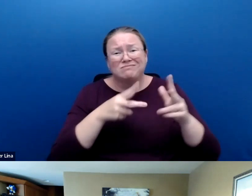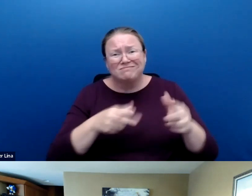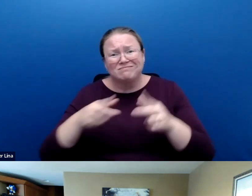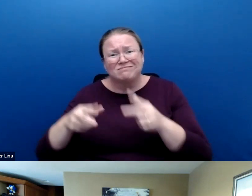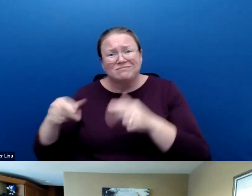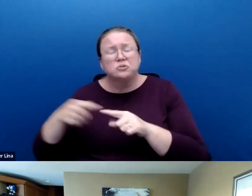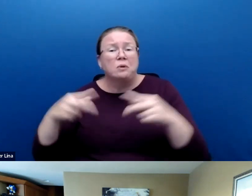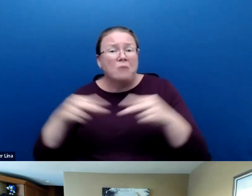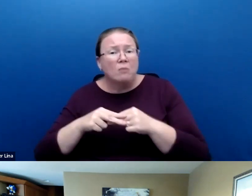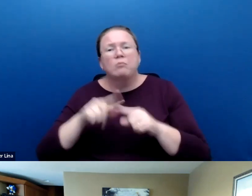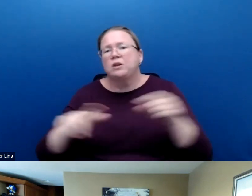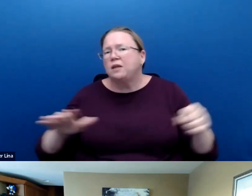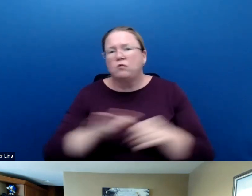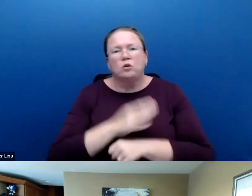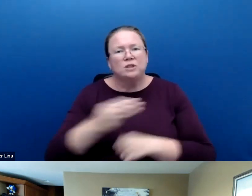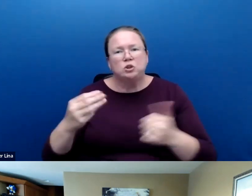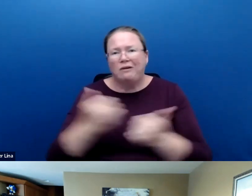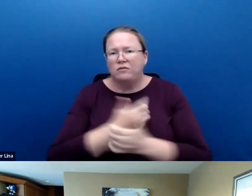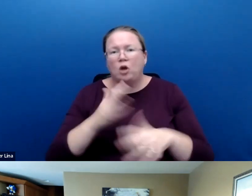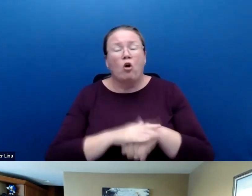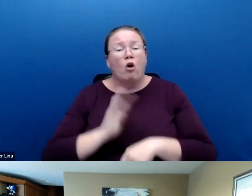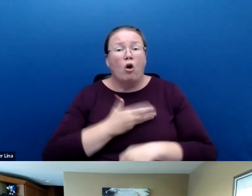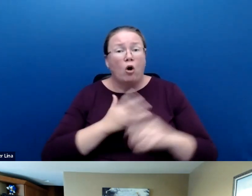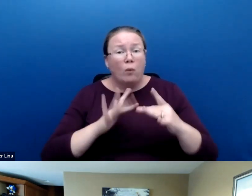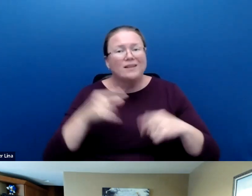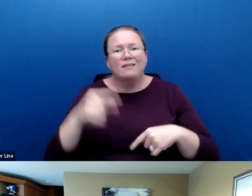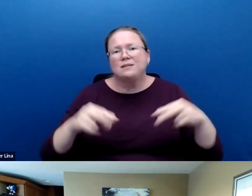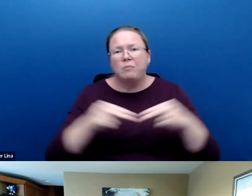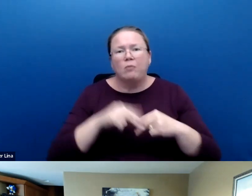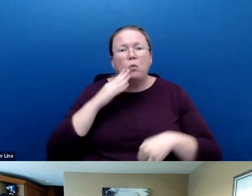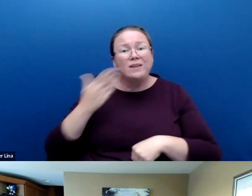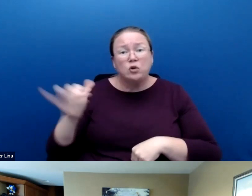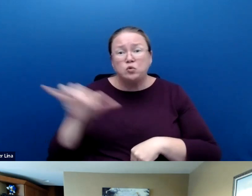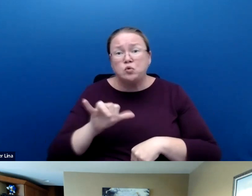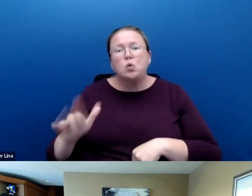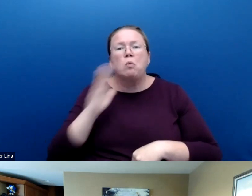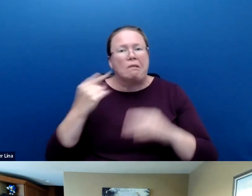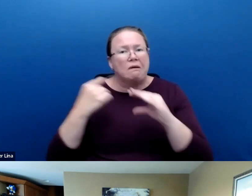it in the PowerPoint, but the full materials are on our website, and this PowerPoint will be up there as well. We will be